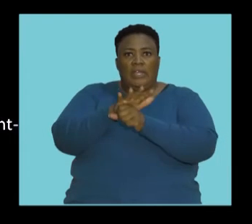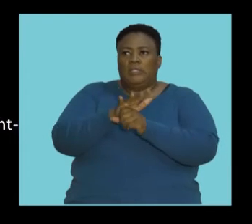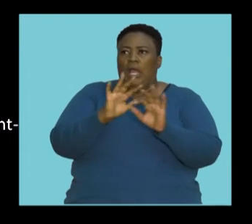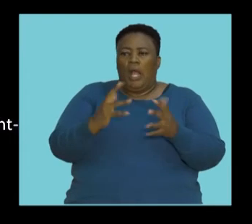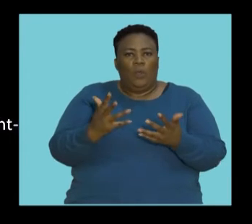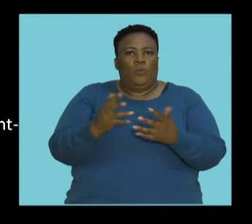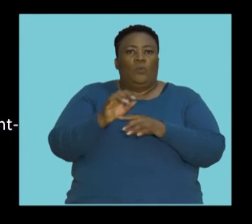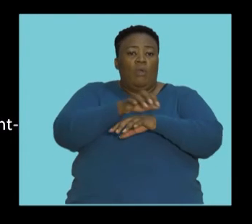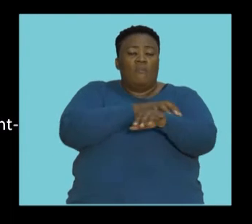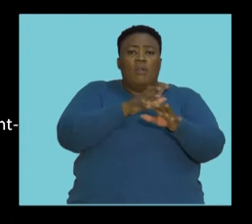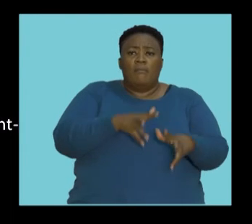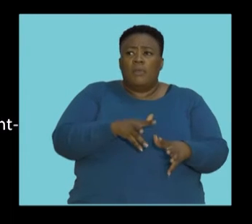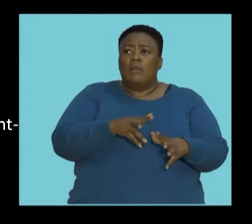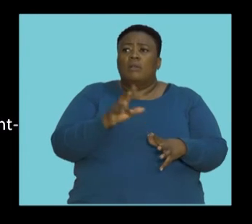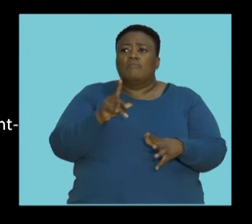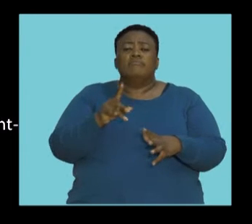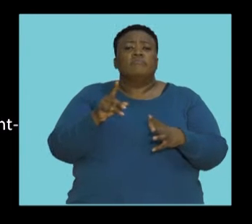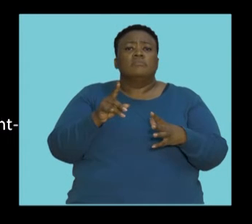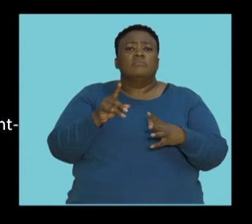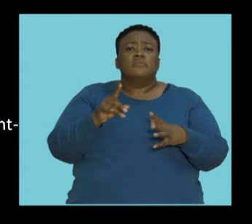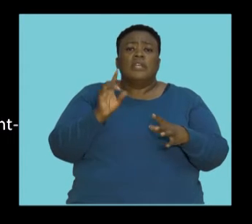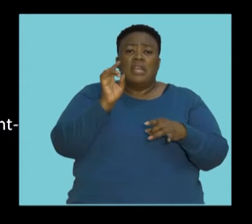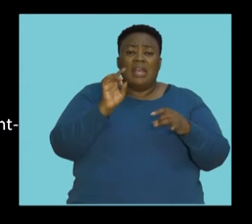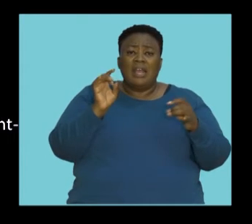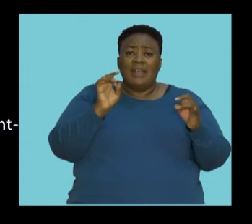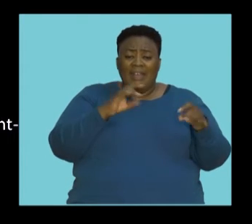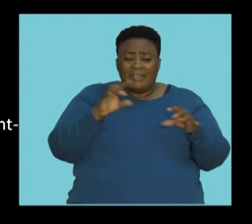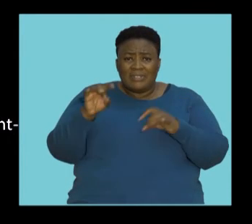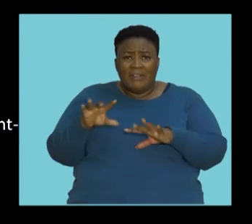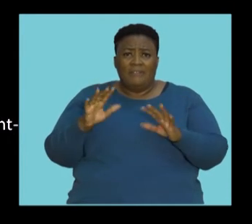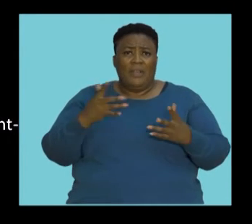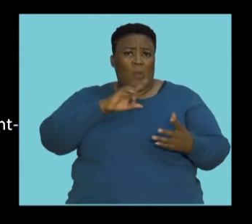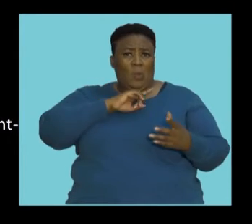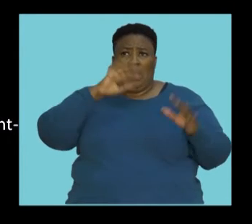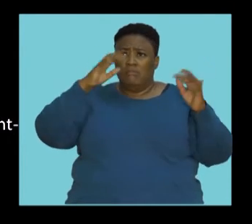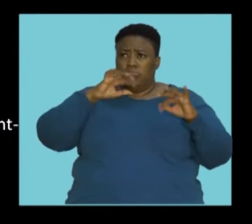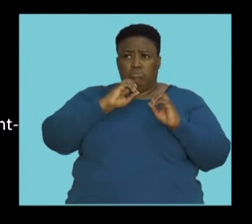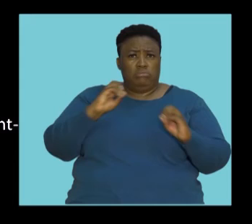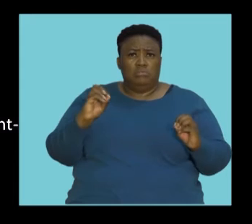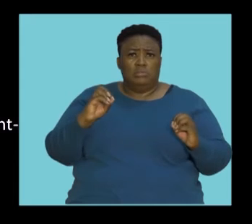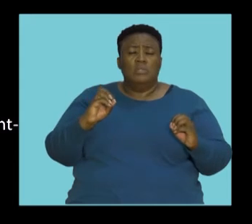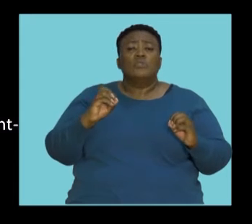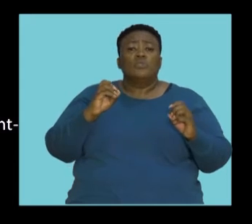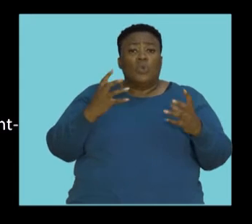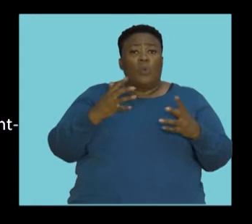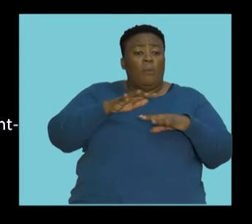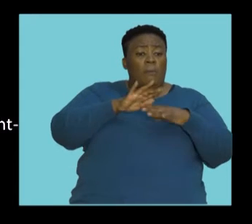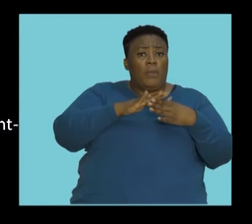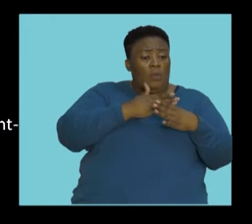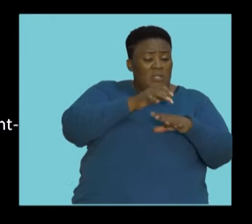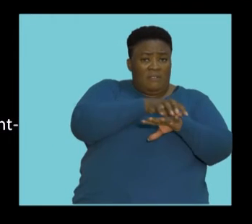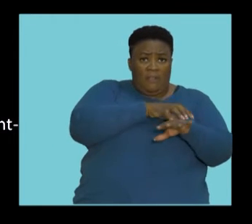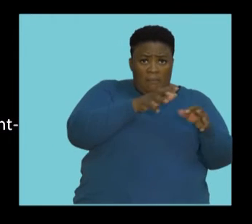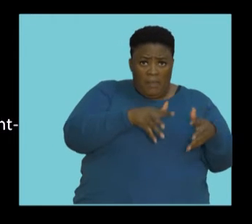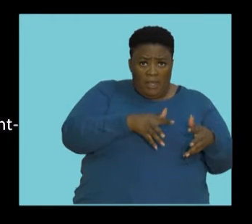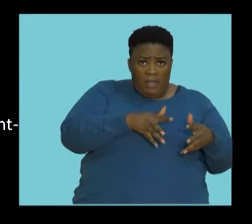are affected by huge economic losses. And these losses in turn are then incurred on by the consumer. Why? Because the